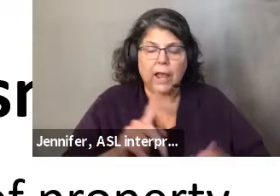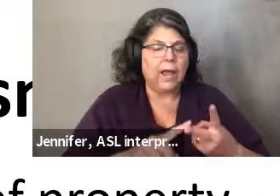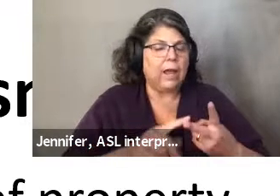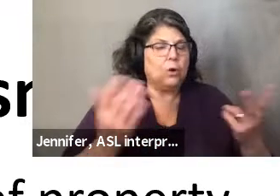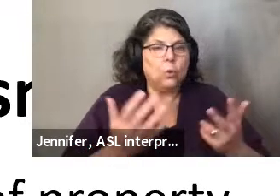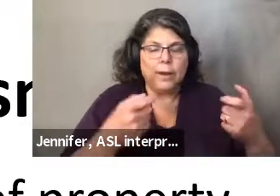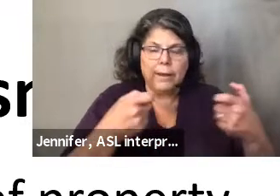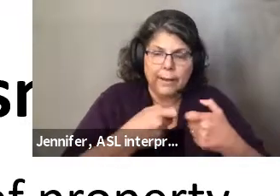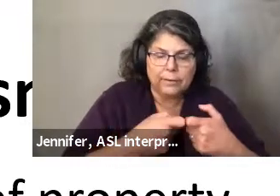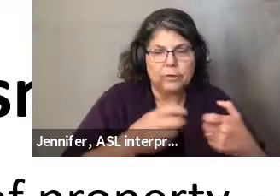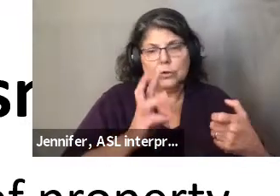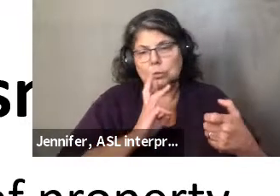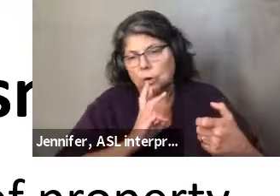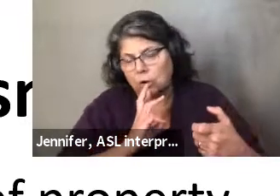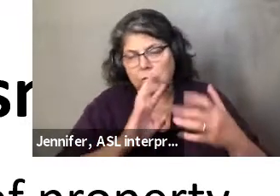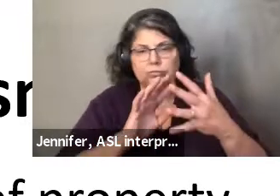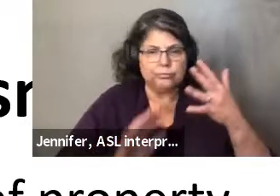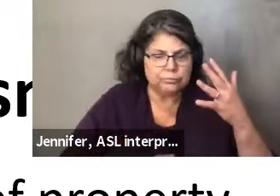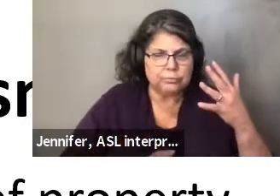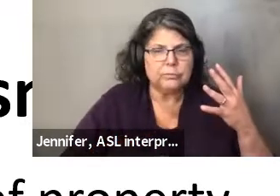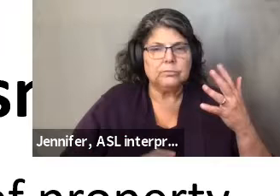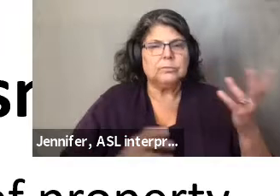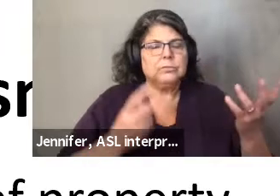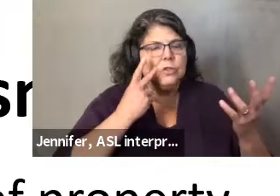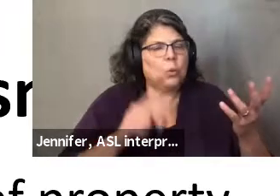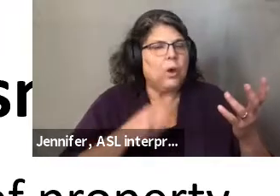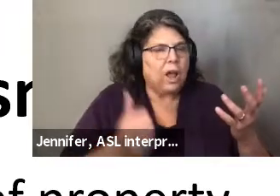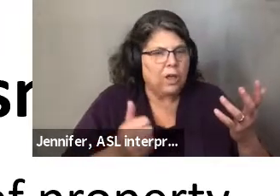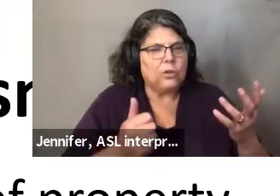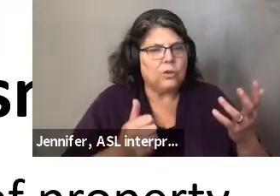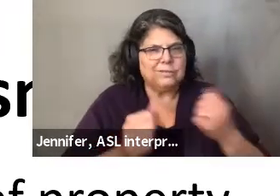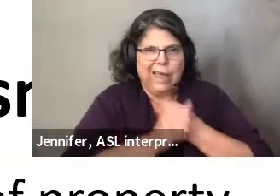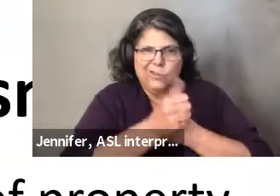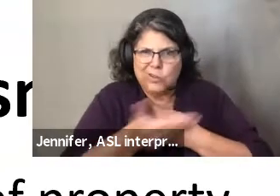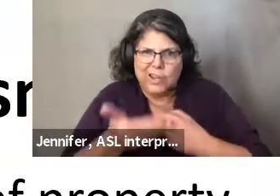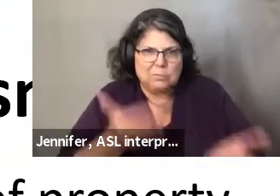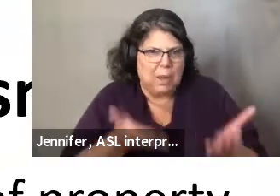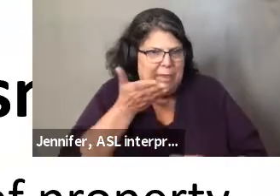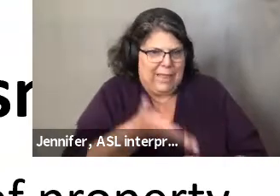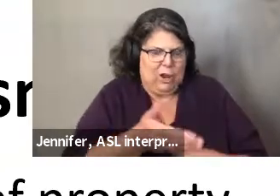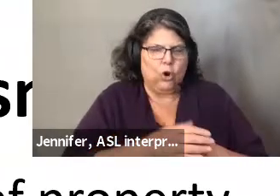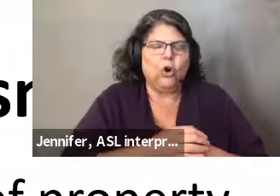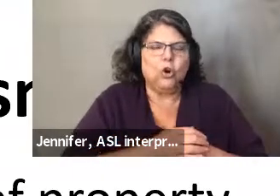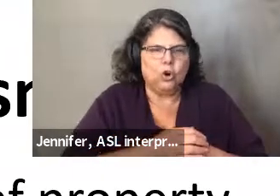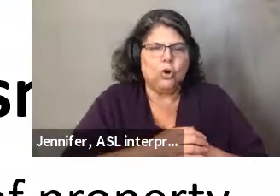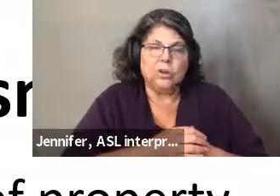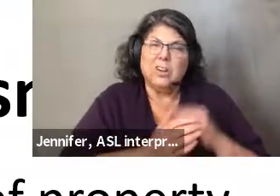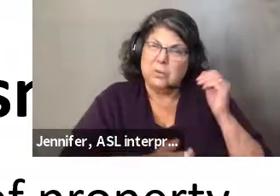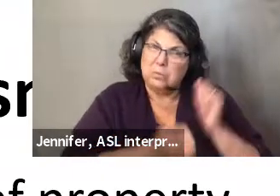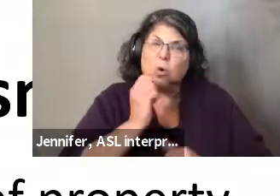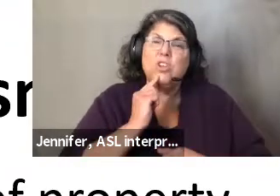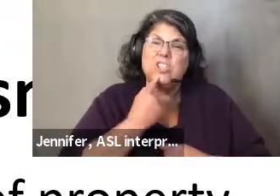hazards that we might see on the site as they're doing the assessment, and especially the asbestos